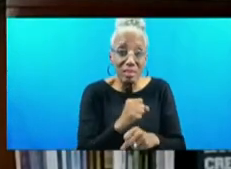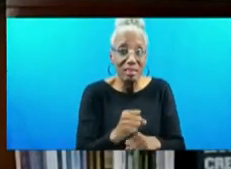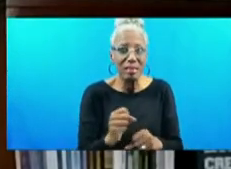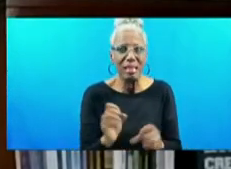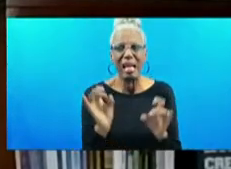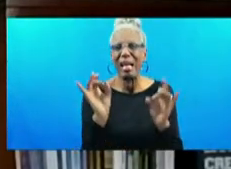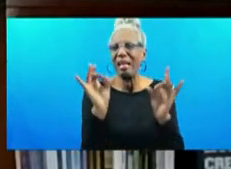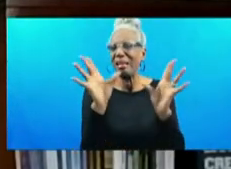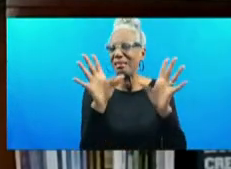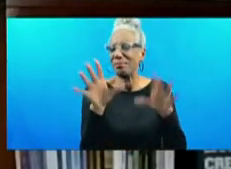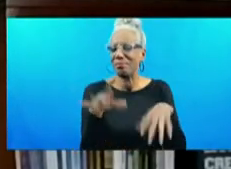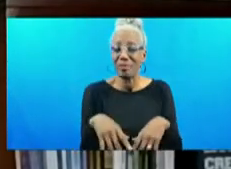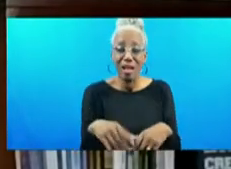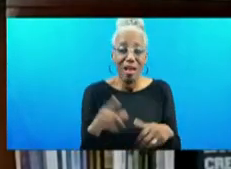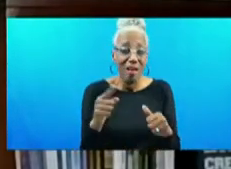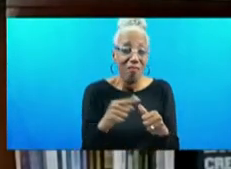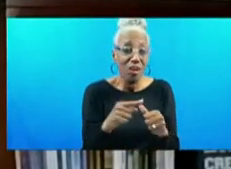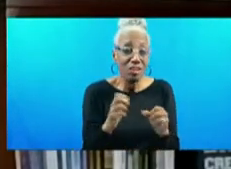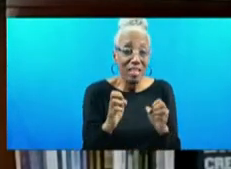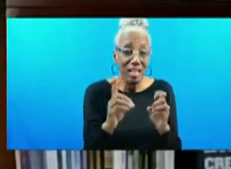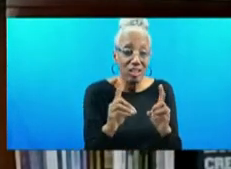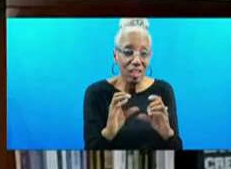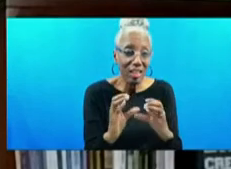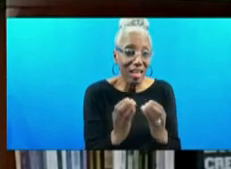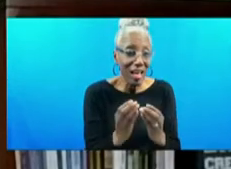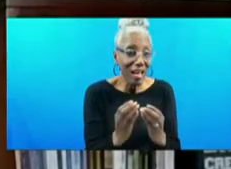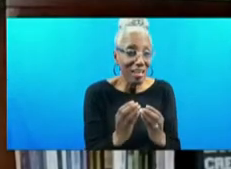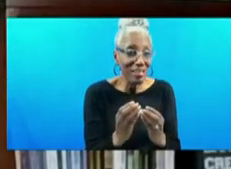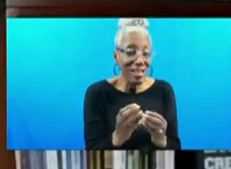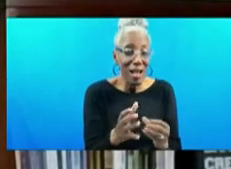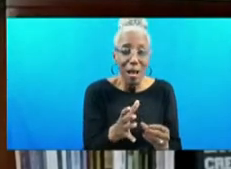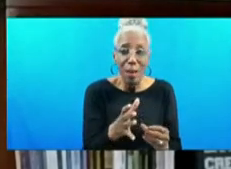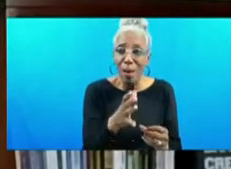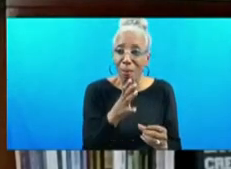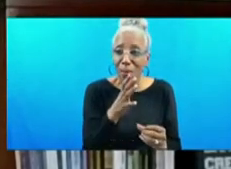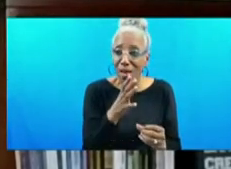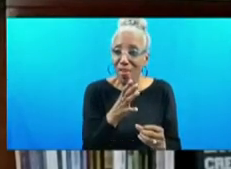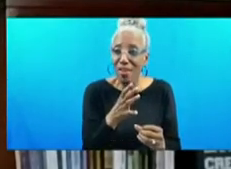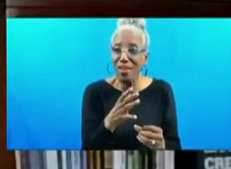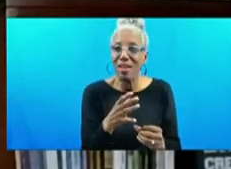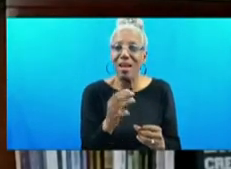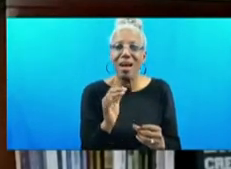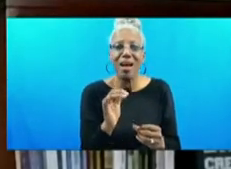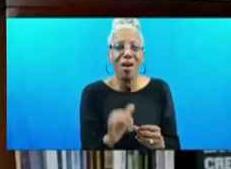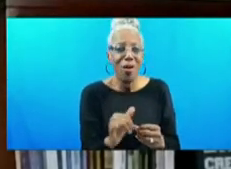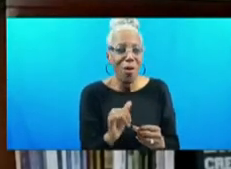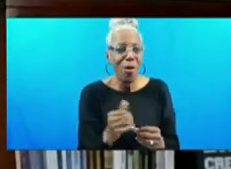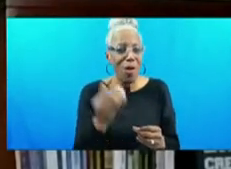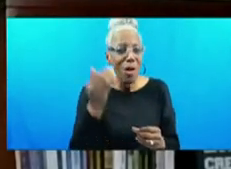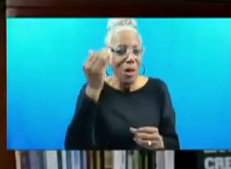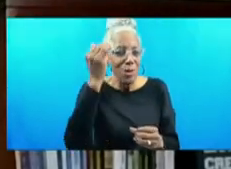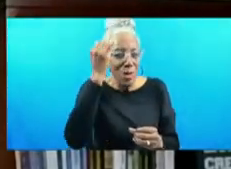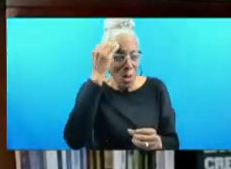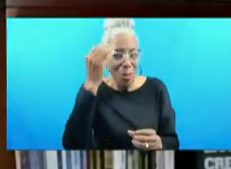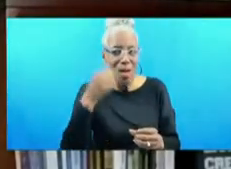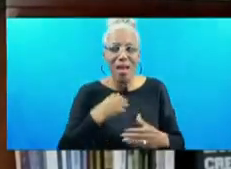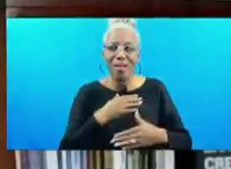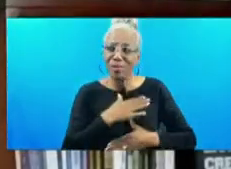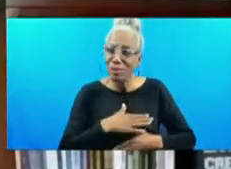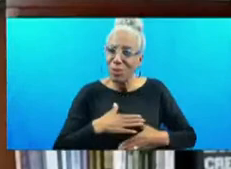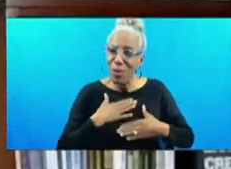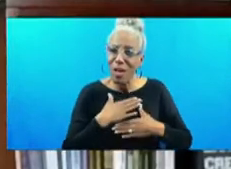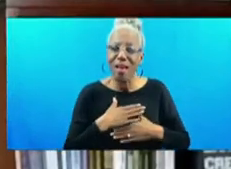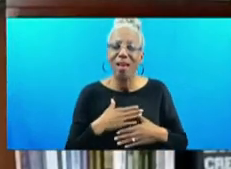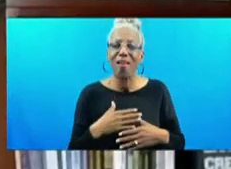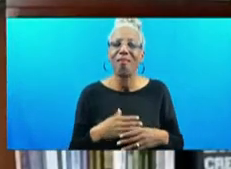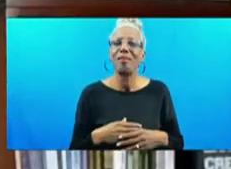was the first time she said she didn't have to ask me, how are you doing in school? Because she saw me enjoying it. And so, you know, it was about, and at